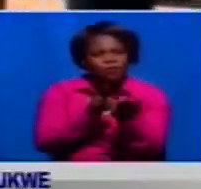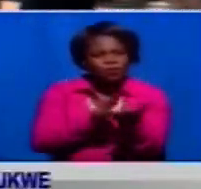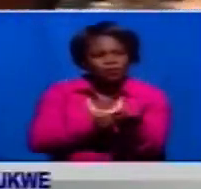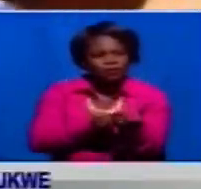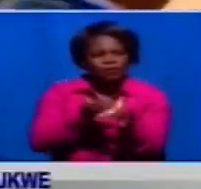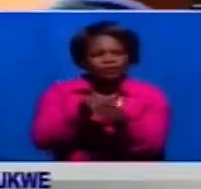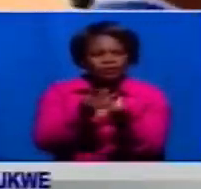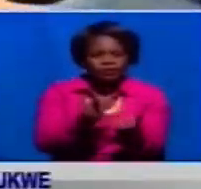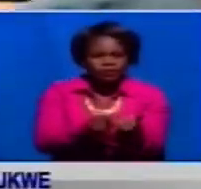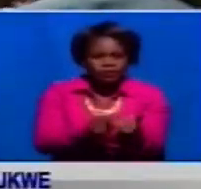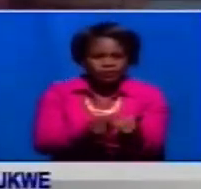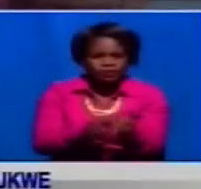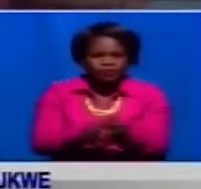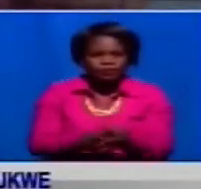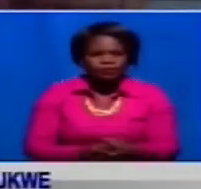News, Lusaka.